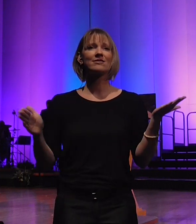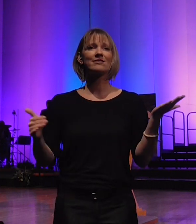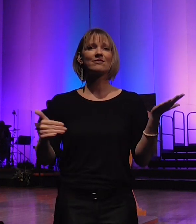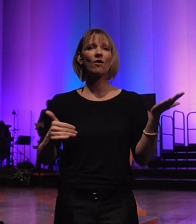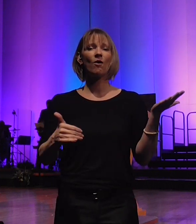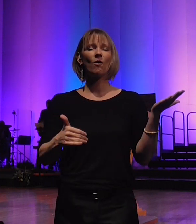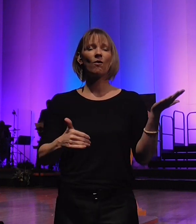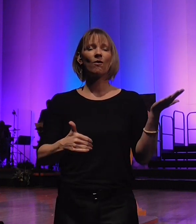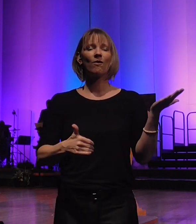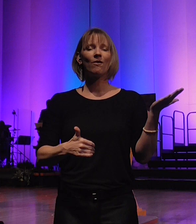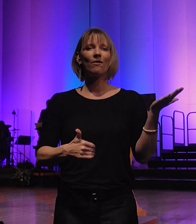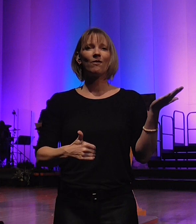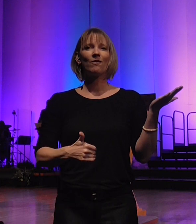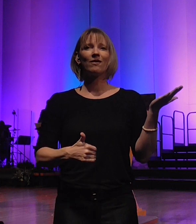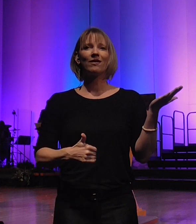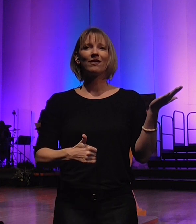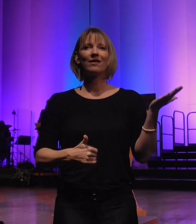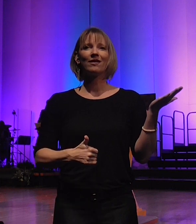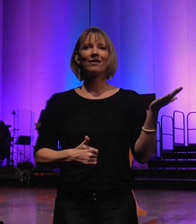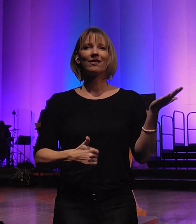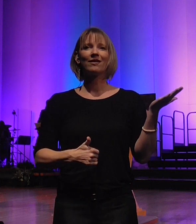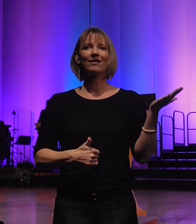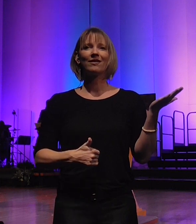my soul.